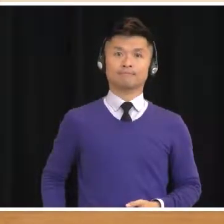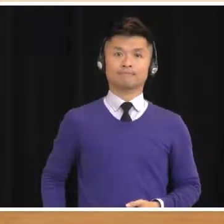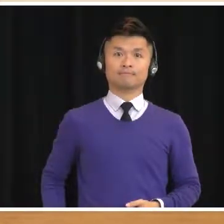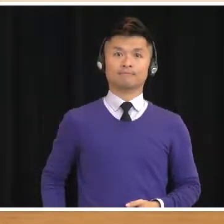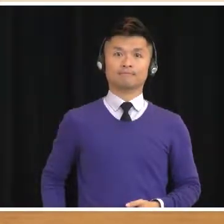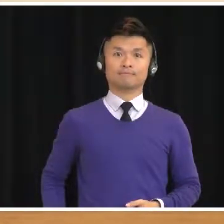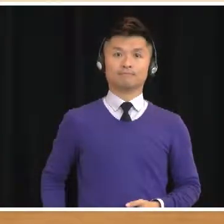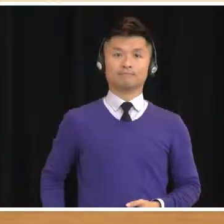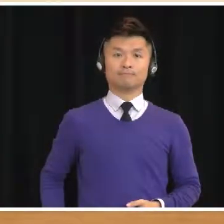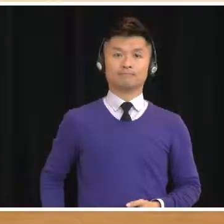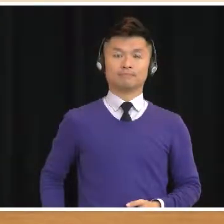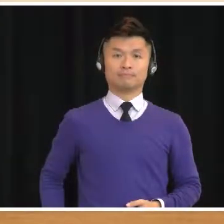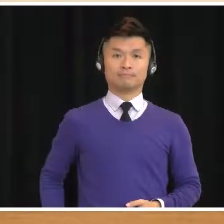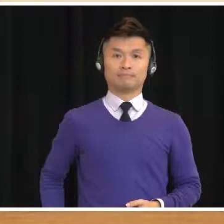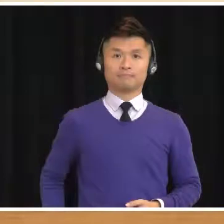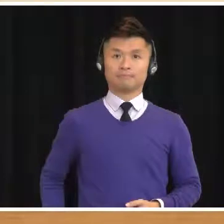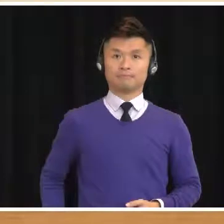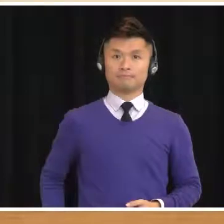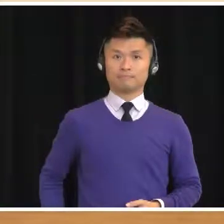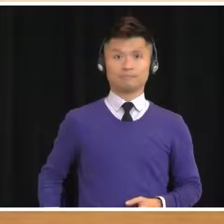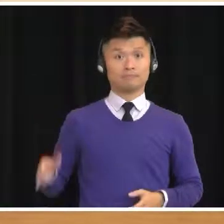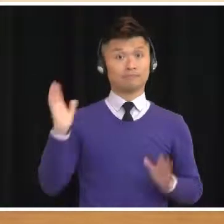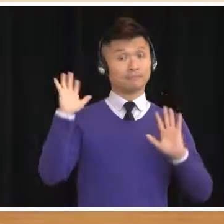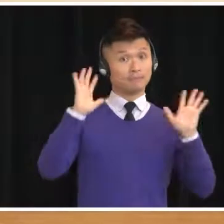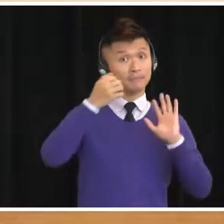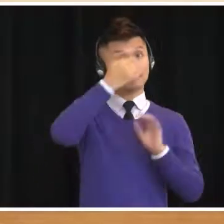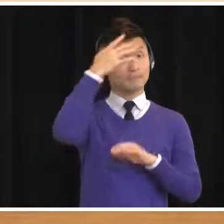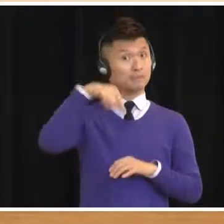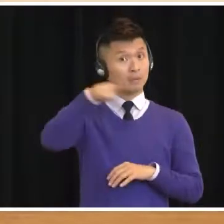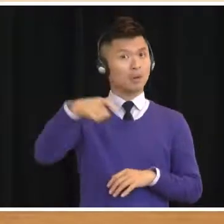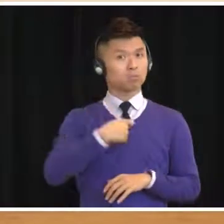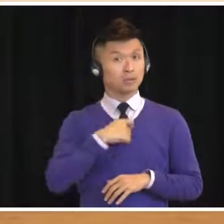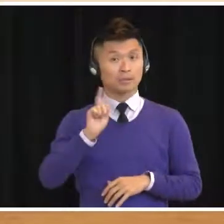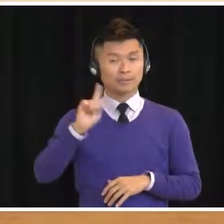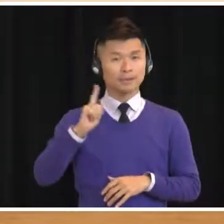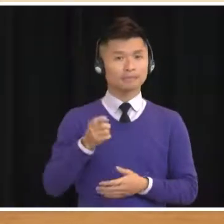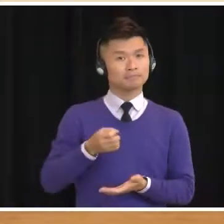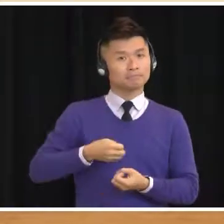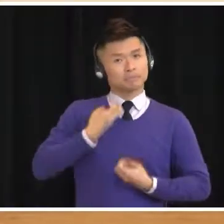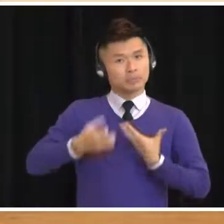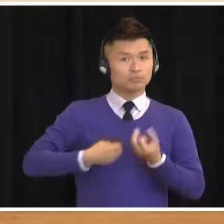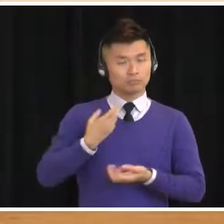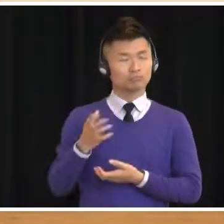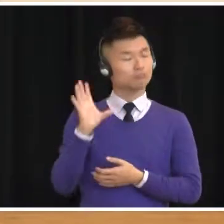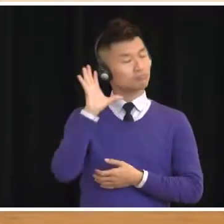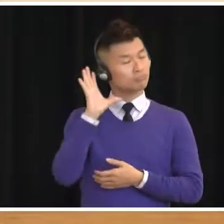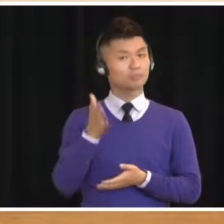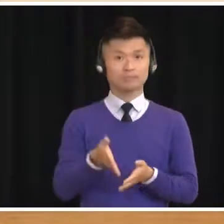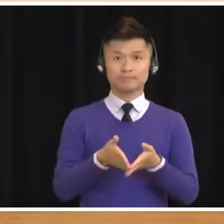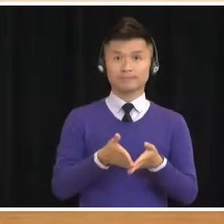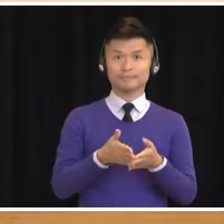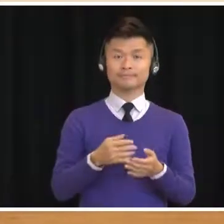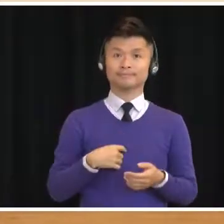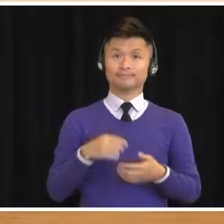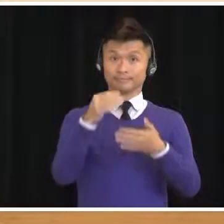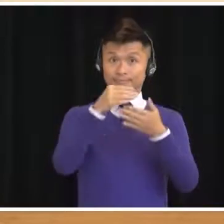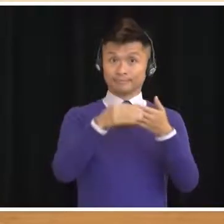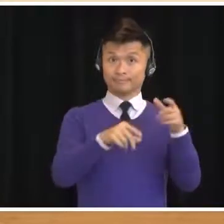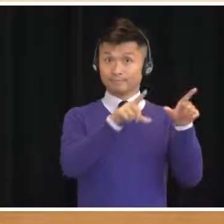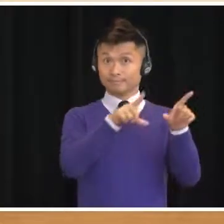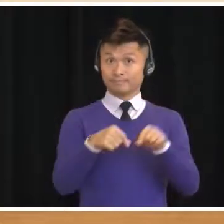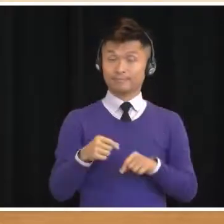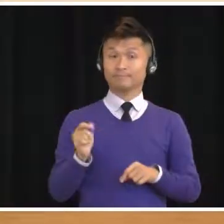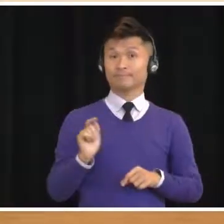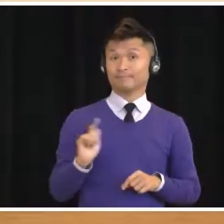is the guidance on that, and how are adults, decision makers, trained on the best interest principle?